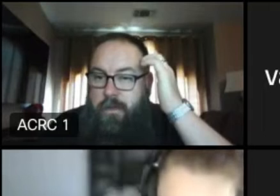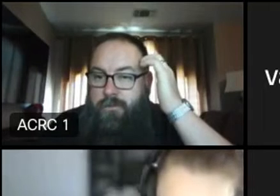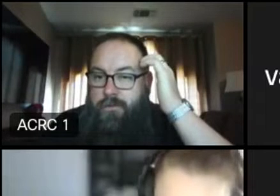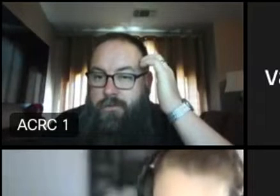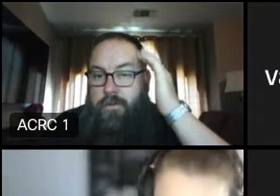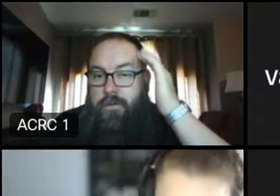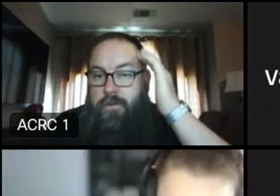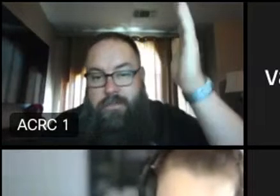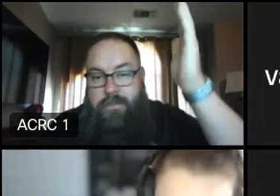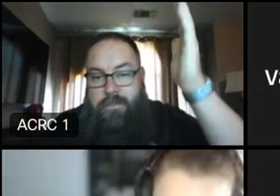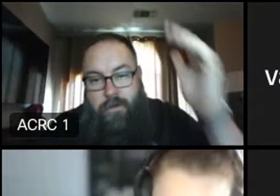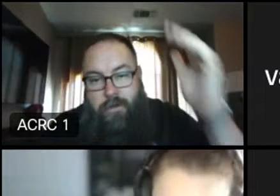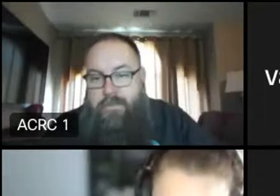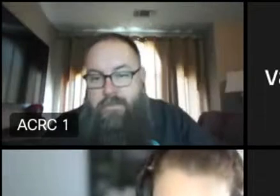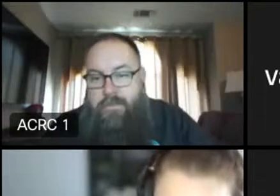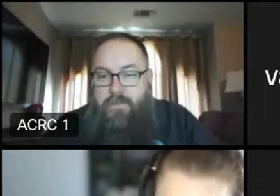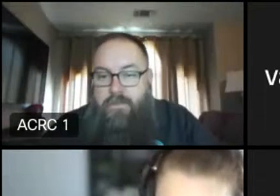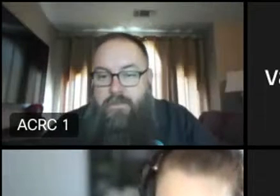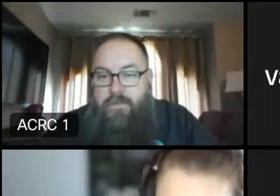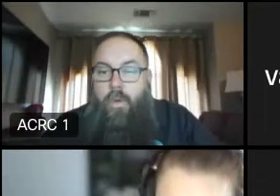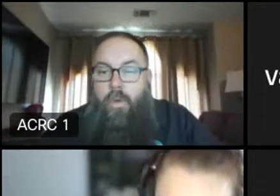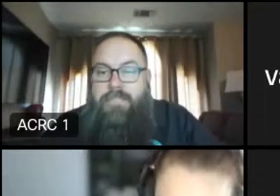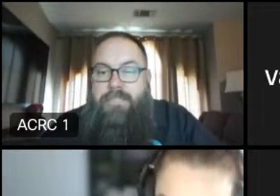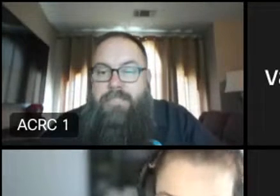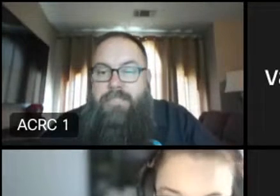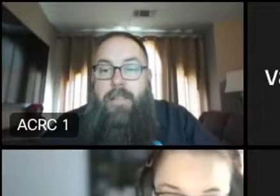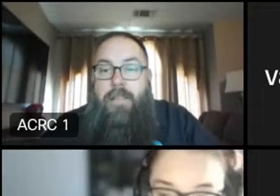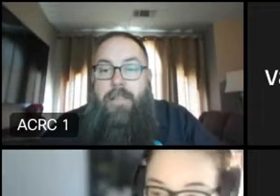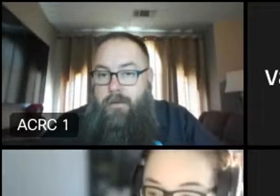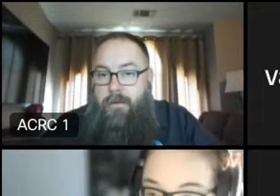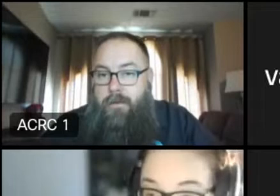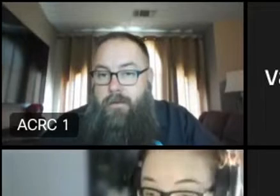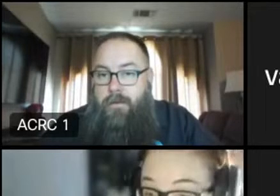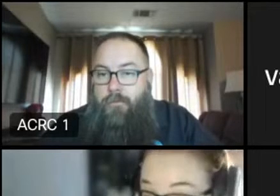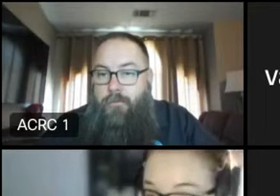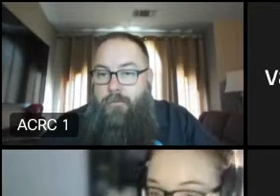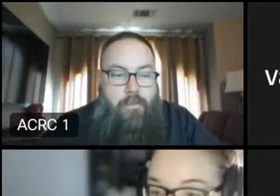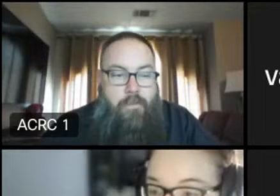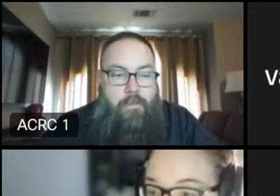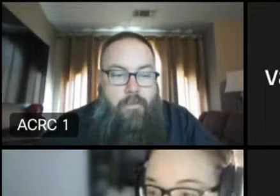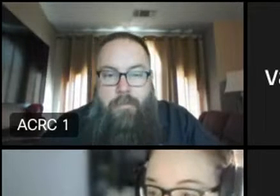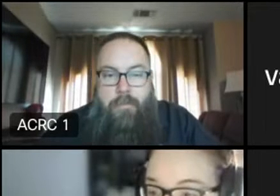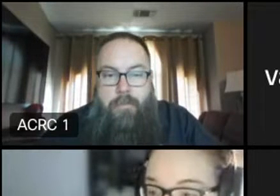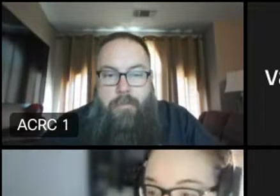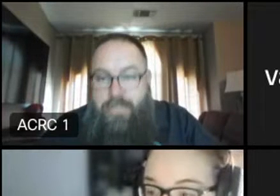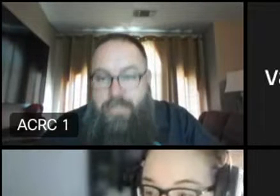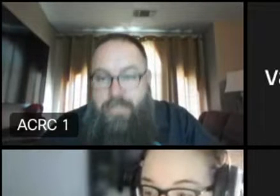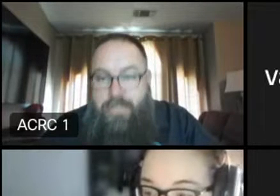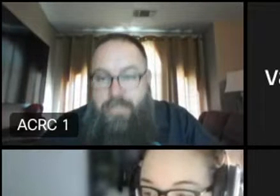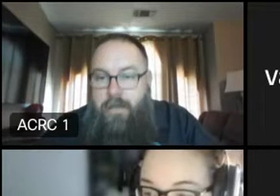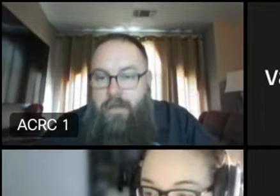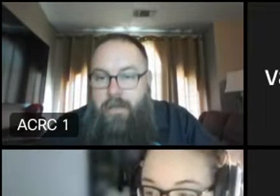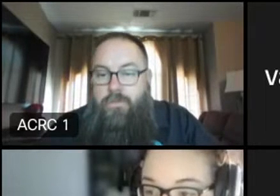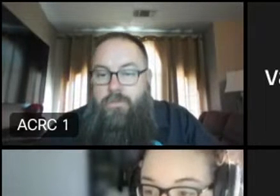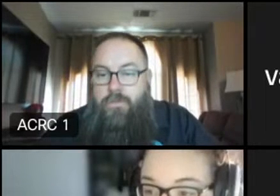COVID have full staff. So exactly, Dennis's point is exactly. So what does that space look like then for you guys? What would be the maybe the